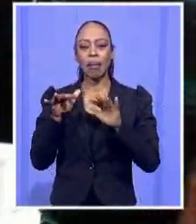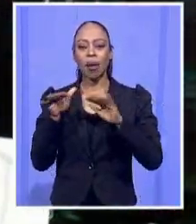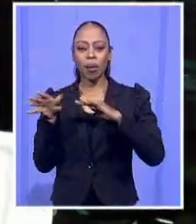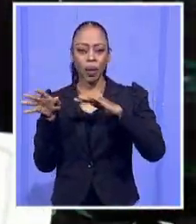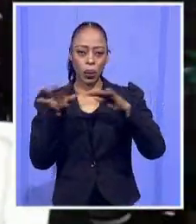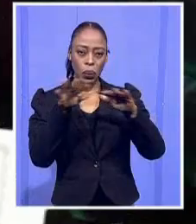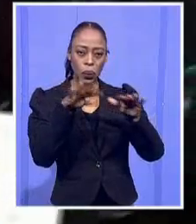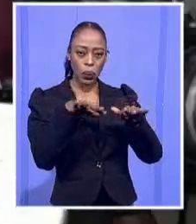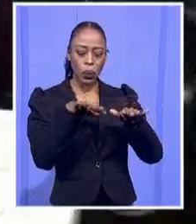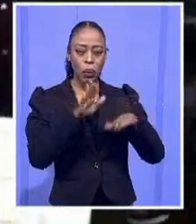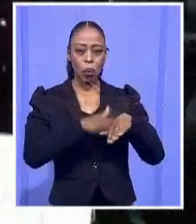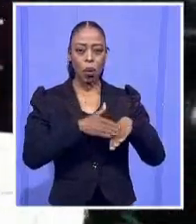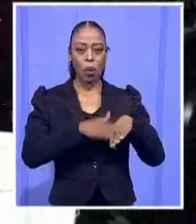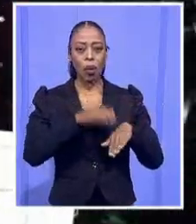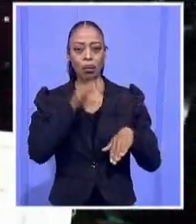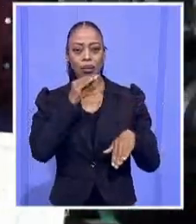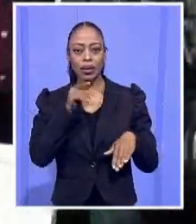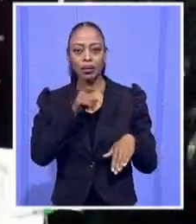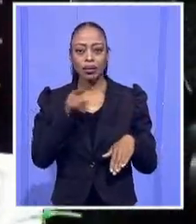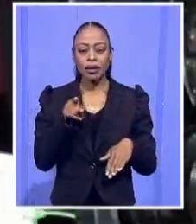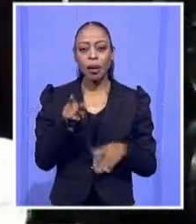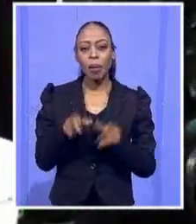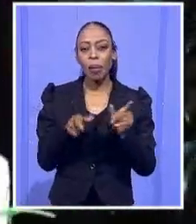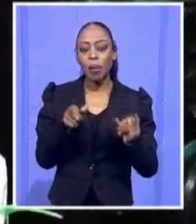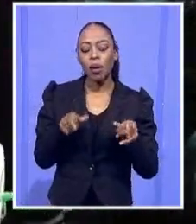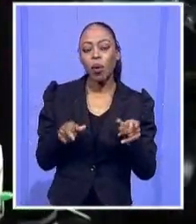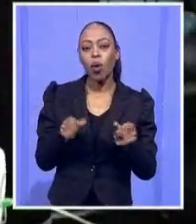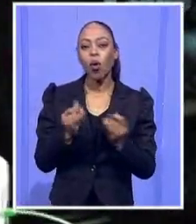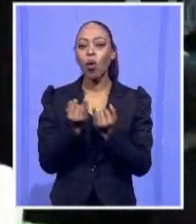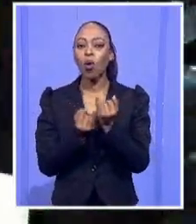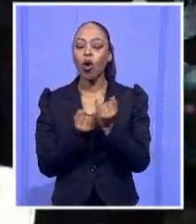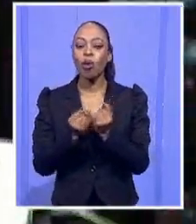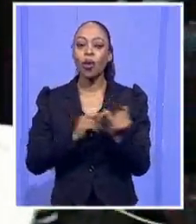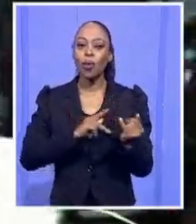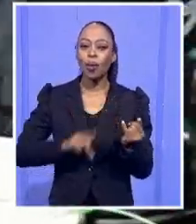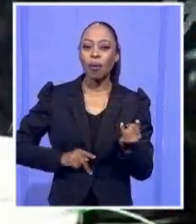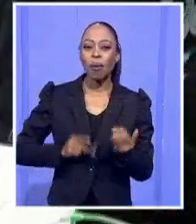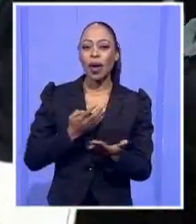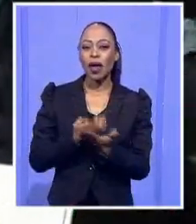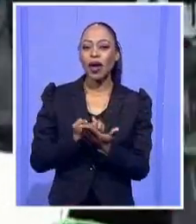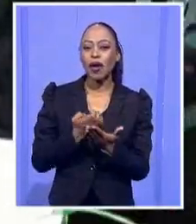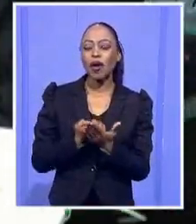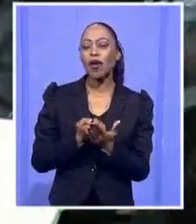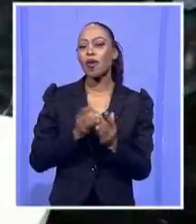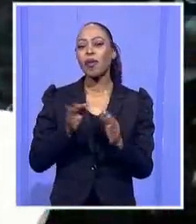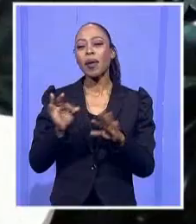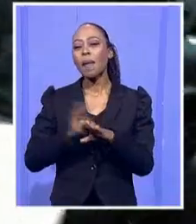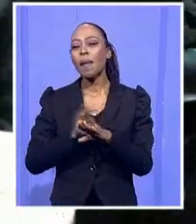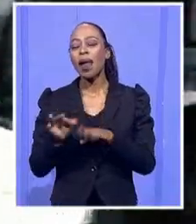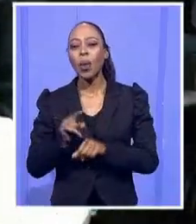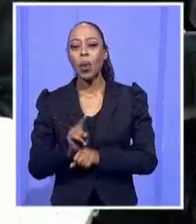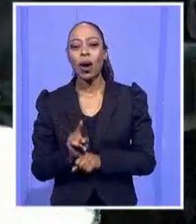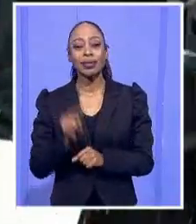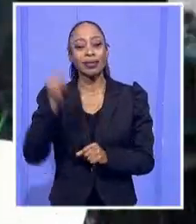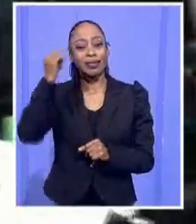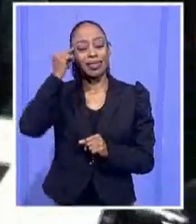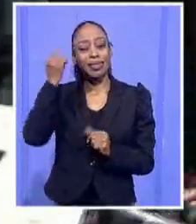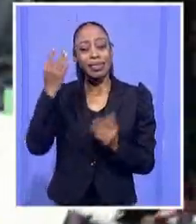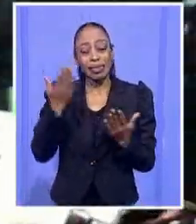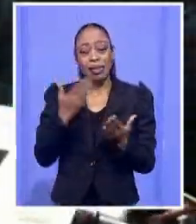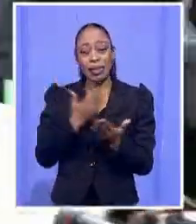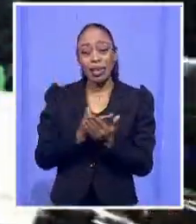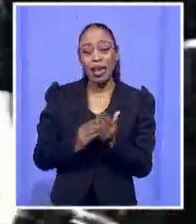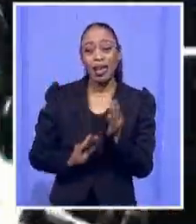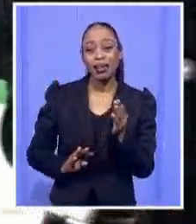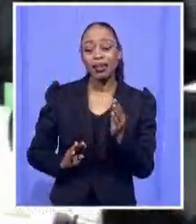well as this has caused the presidential candidates' economic agendas, to shift focus. Is there a sense of hope to rebuild the